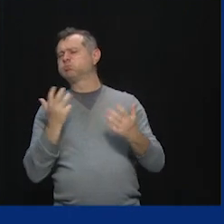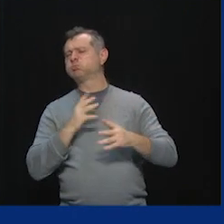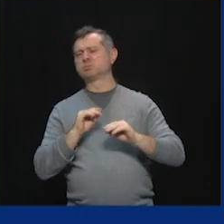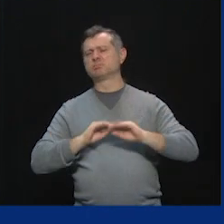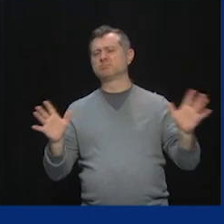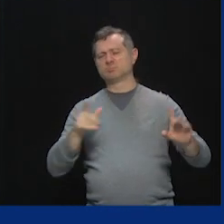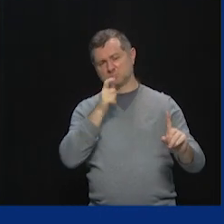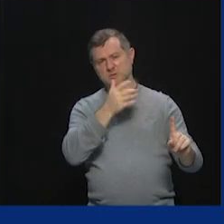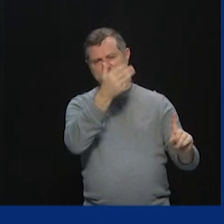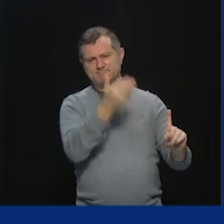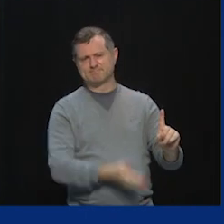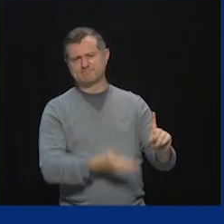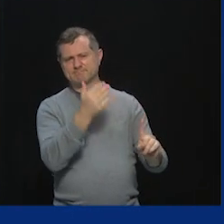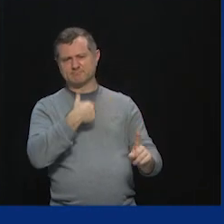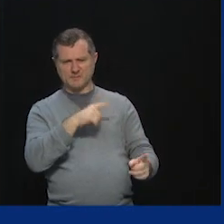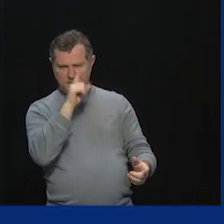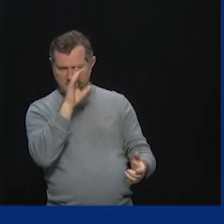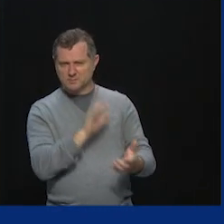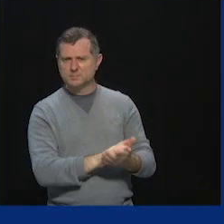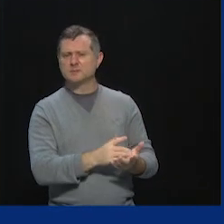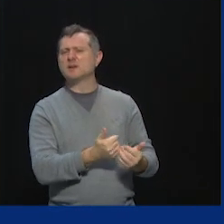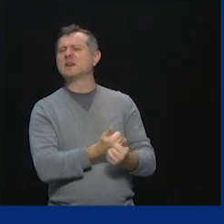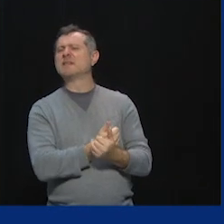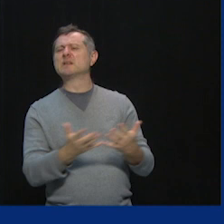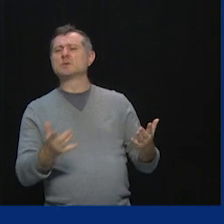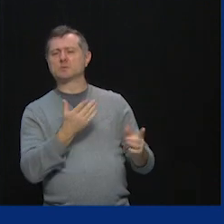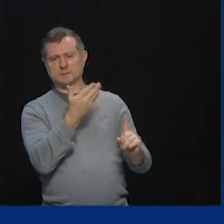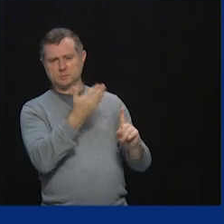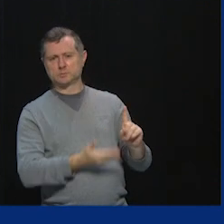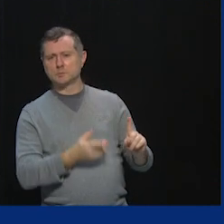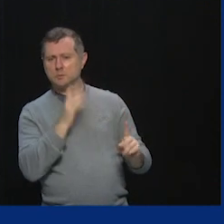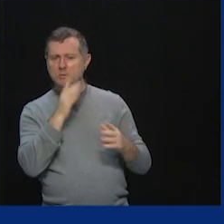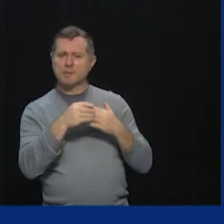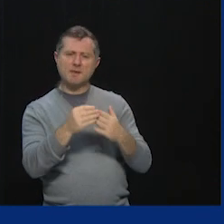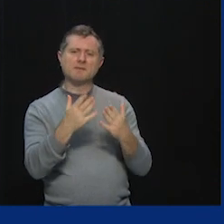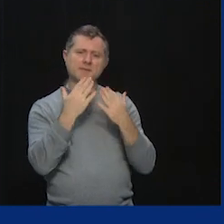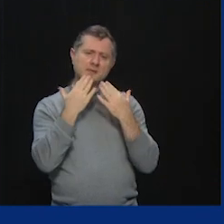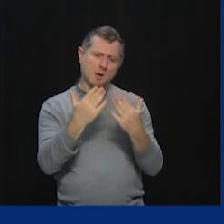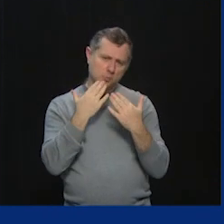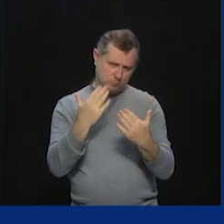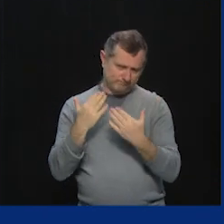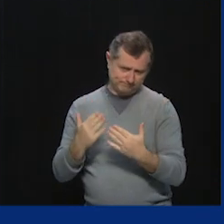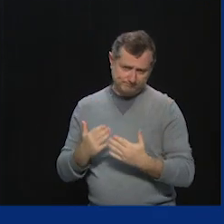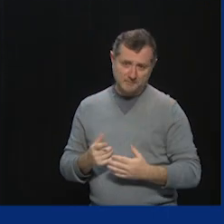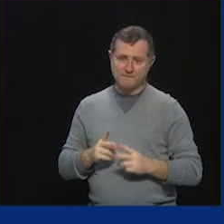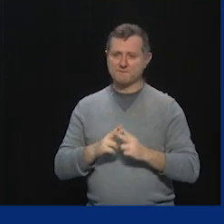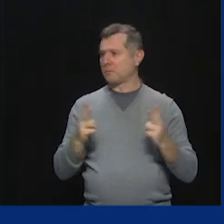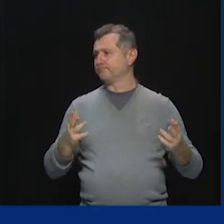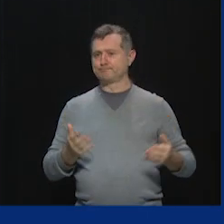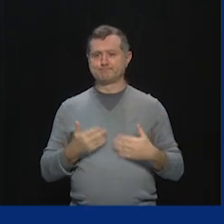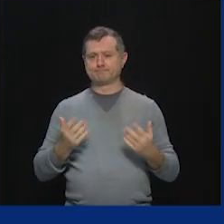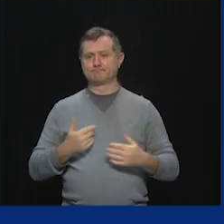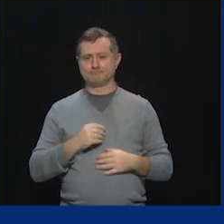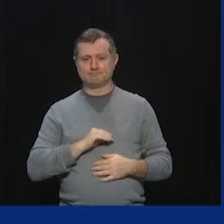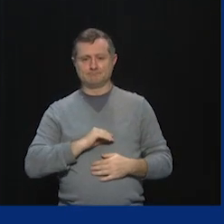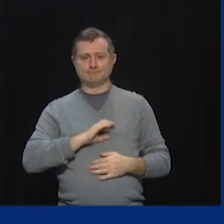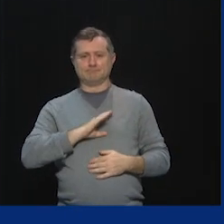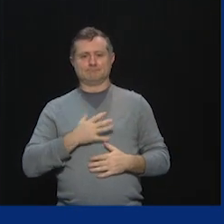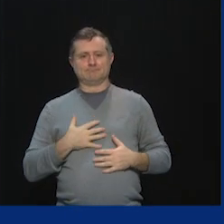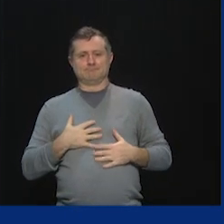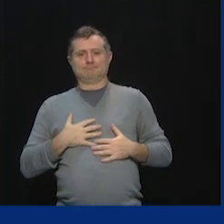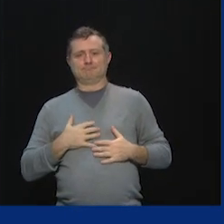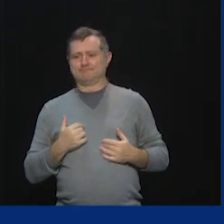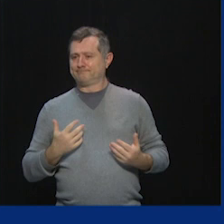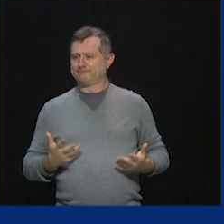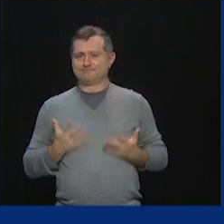in, and everything that makes you a leader. And I want to thank you for that, because it is very heartening to be with you and to talk to you and